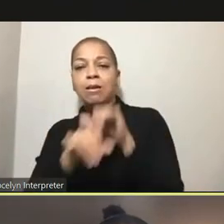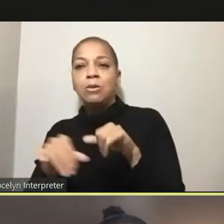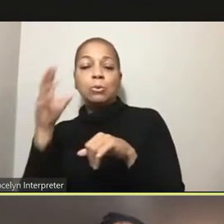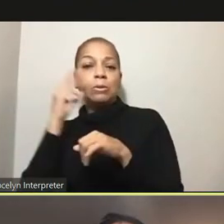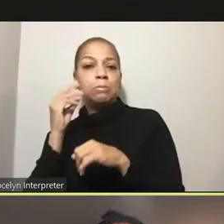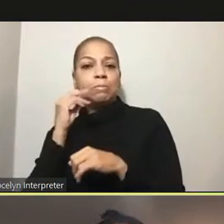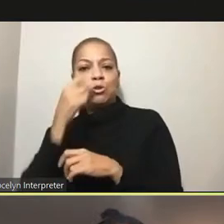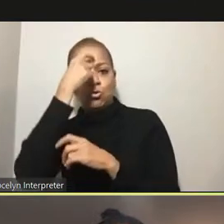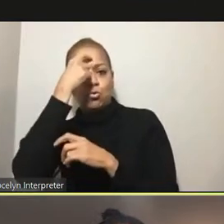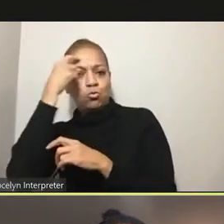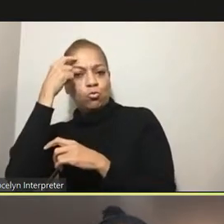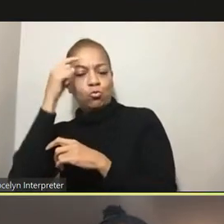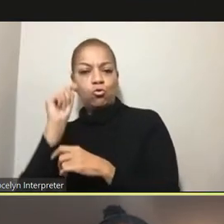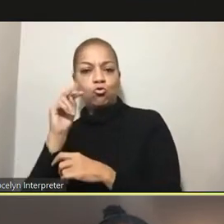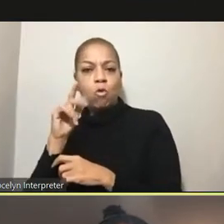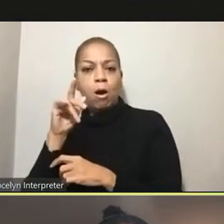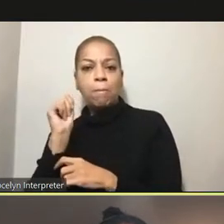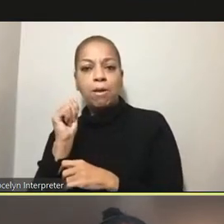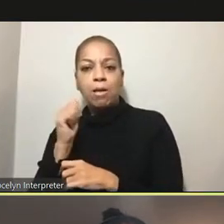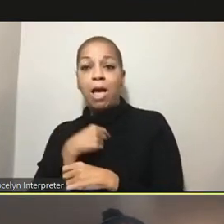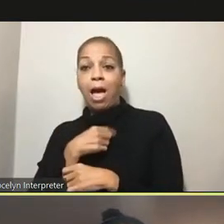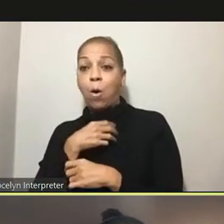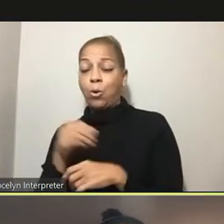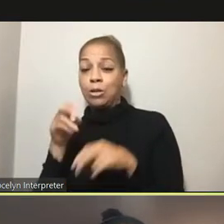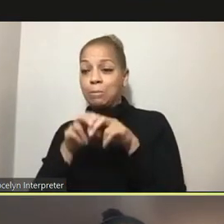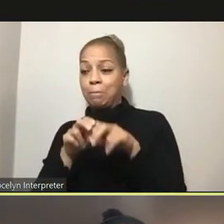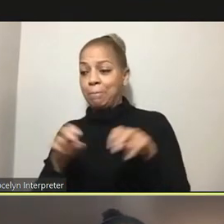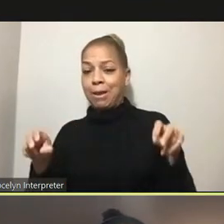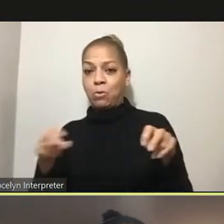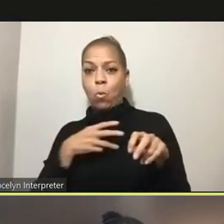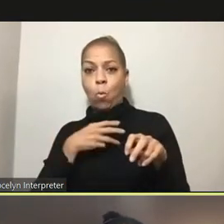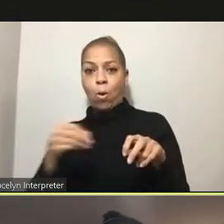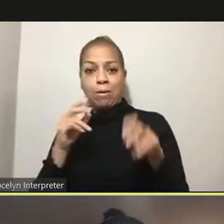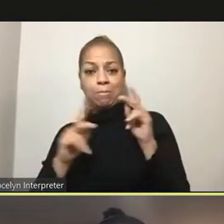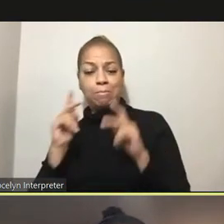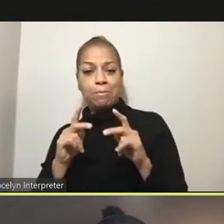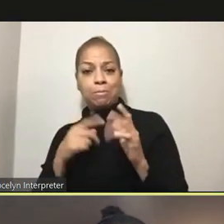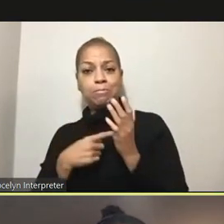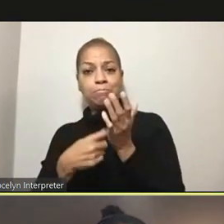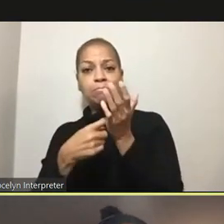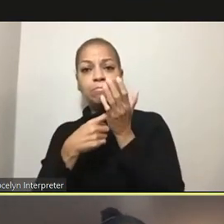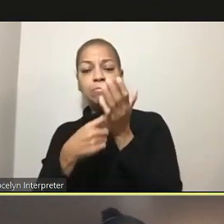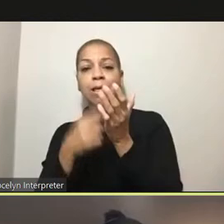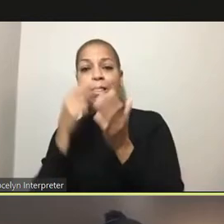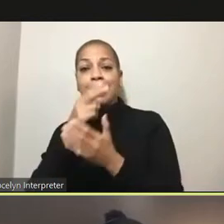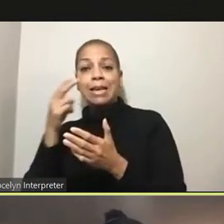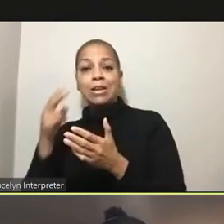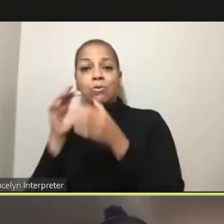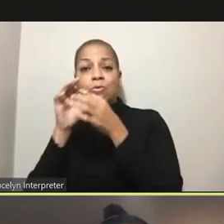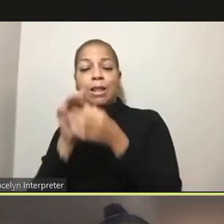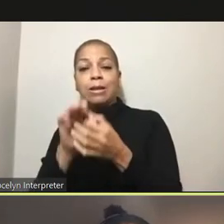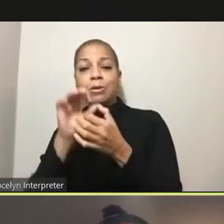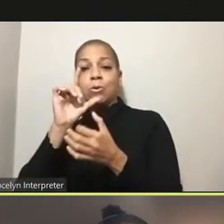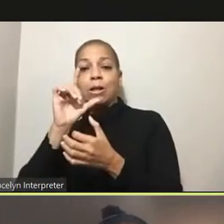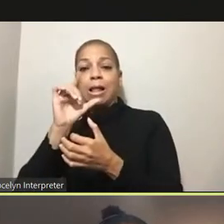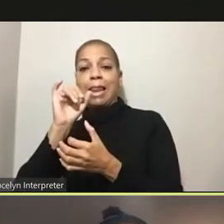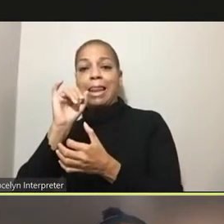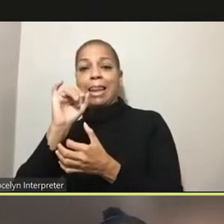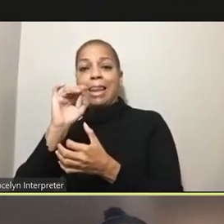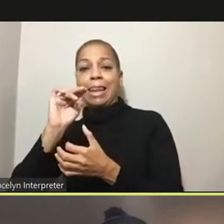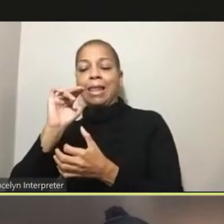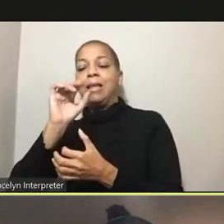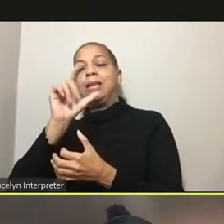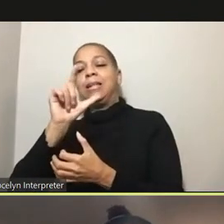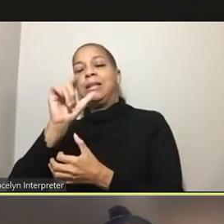like this panel to actually be white folks talking about the history of lynching and their ancestors who